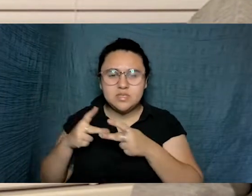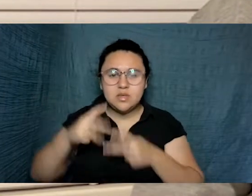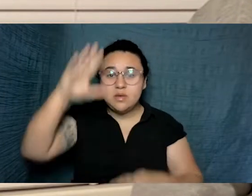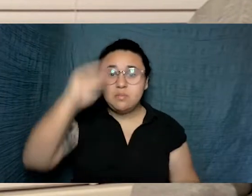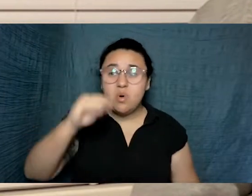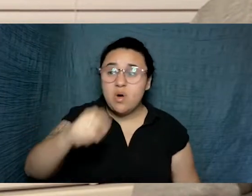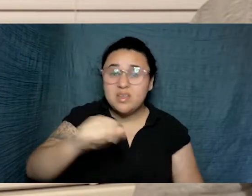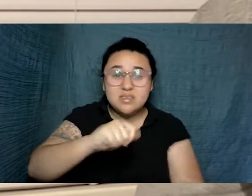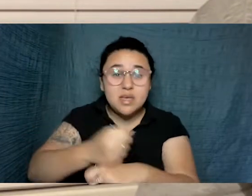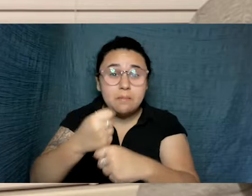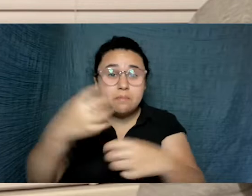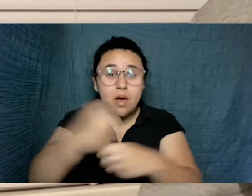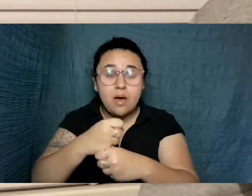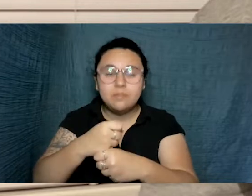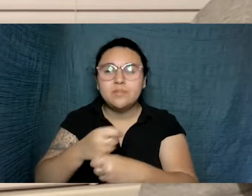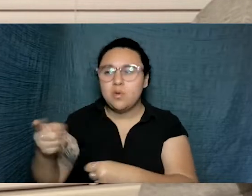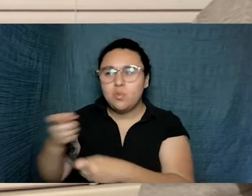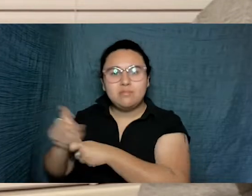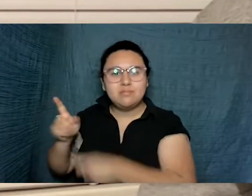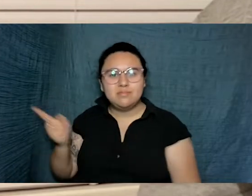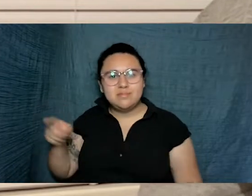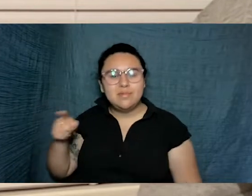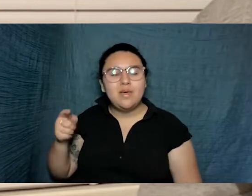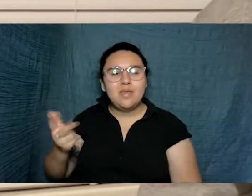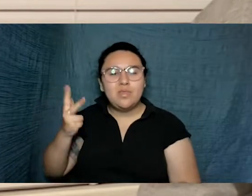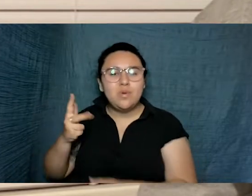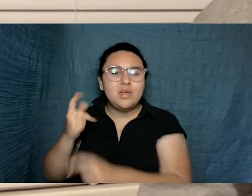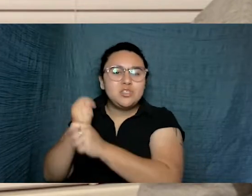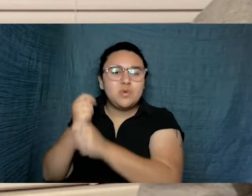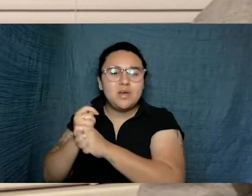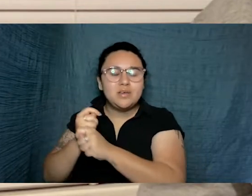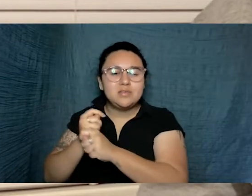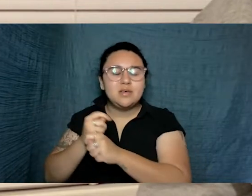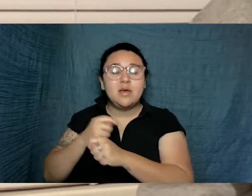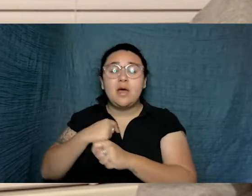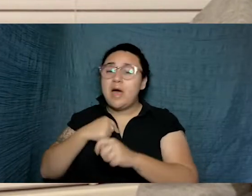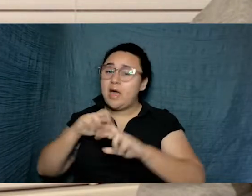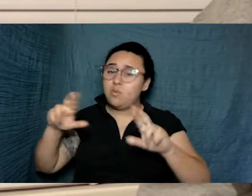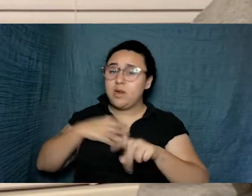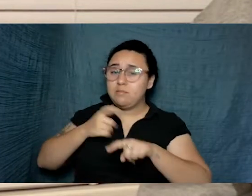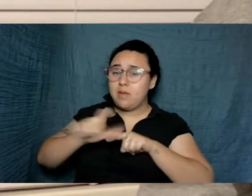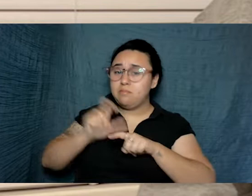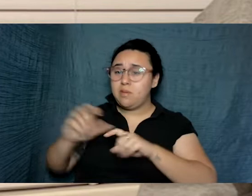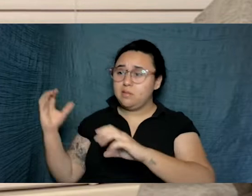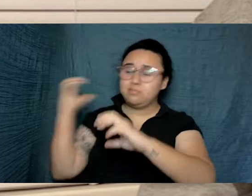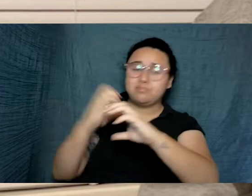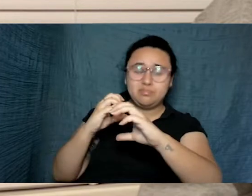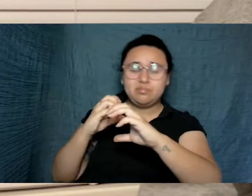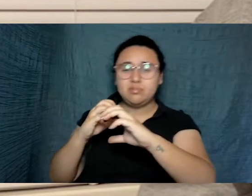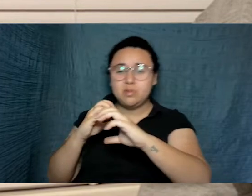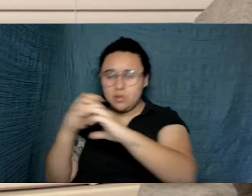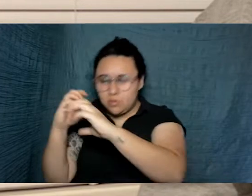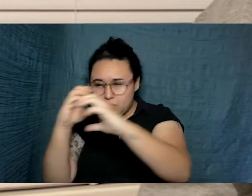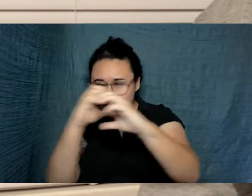boy wired the IED in time, it'd blow the hell out of him. I cycled the 25mm cannon. The gun came awake on its gyro